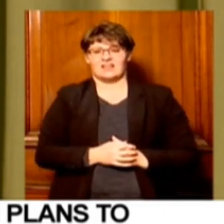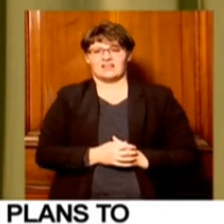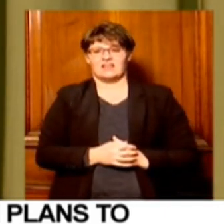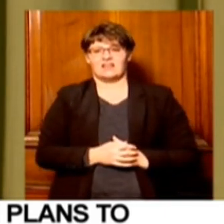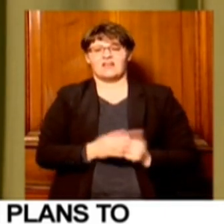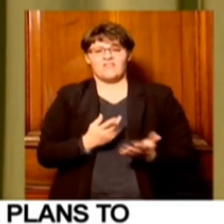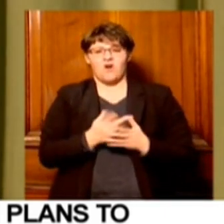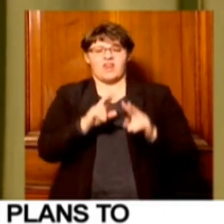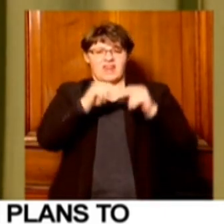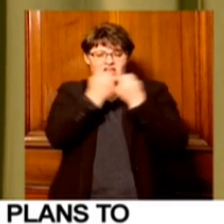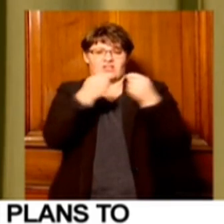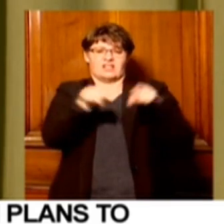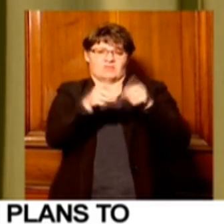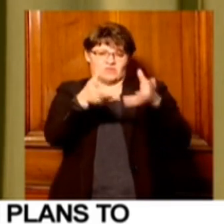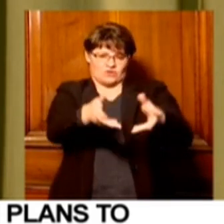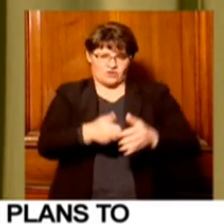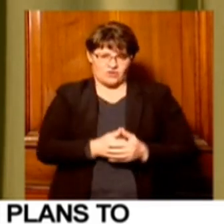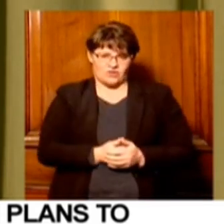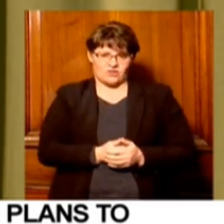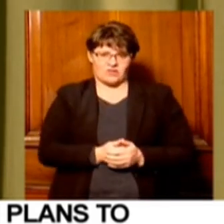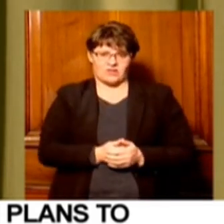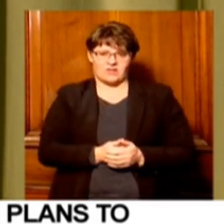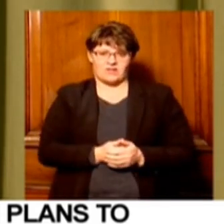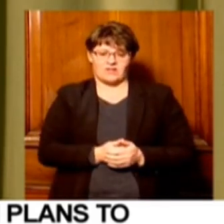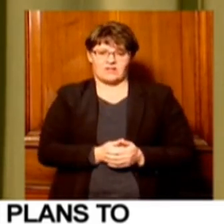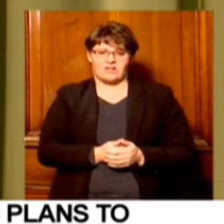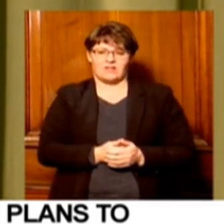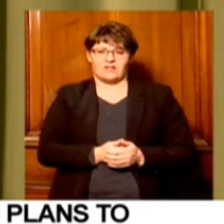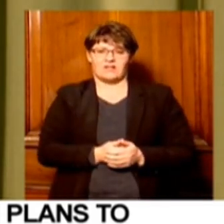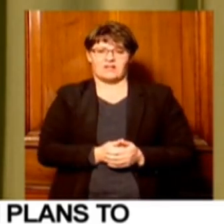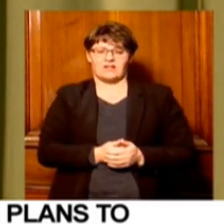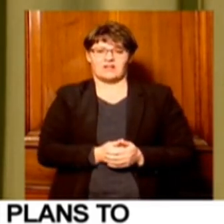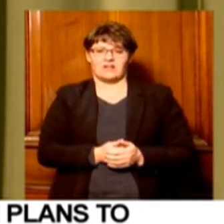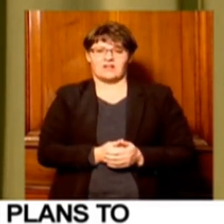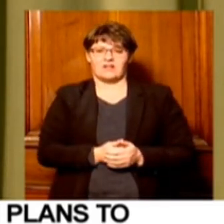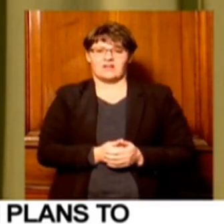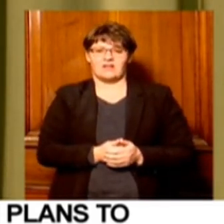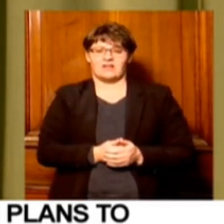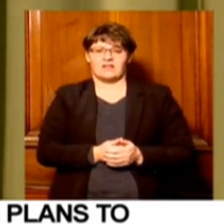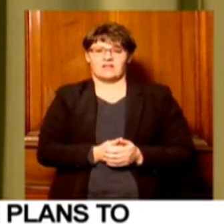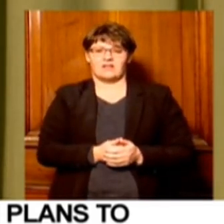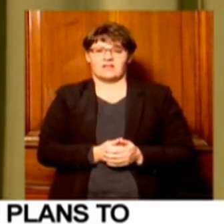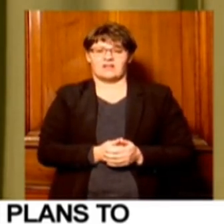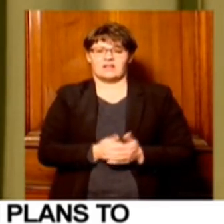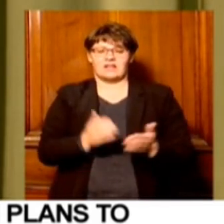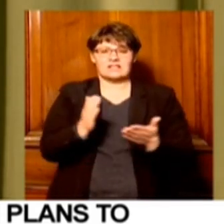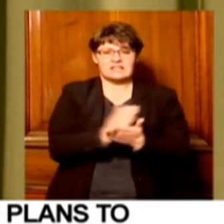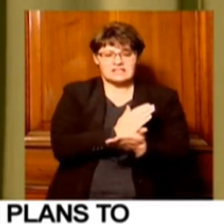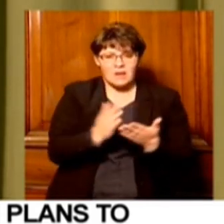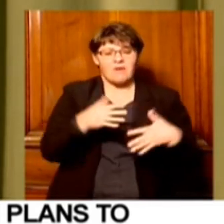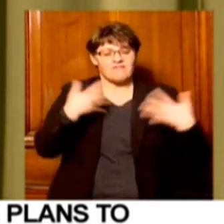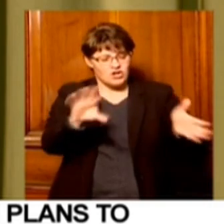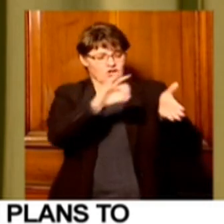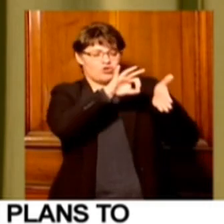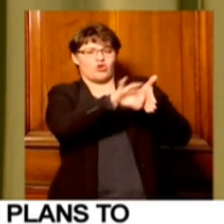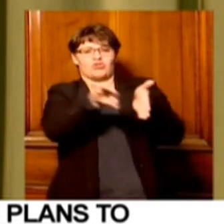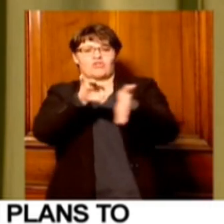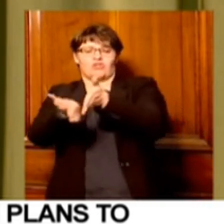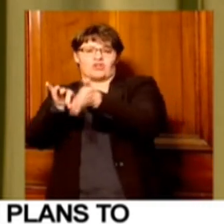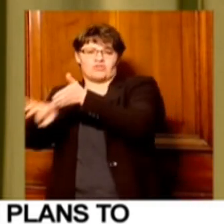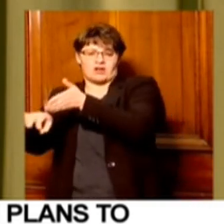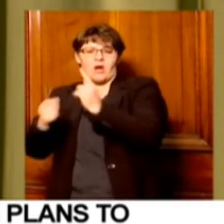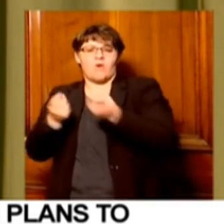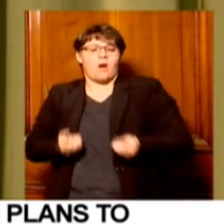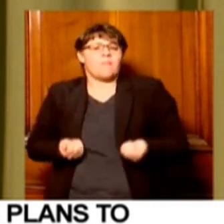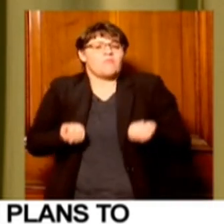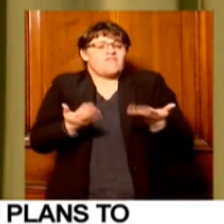operational as they are. But some of the services that have been already co-contracted with other